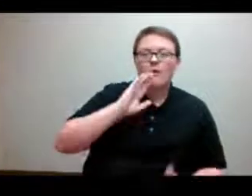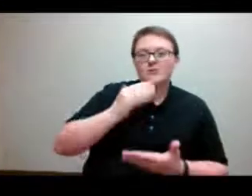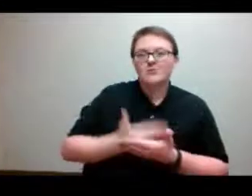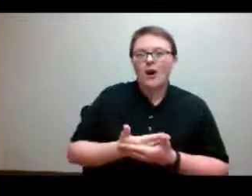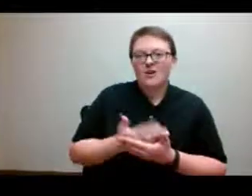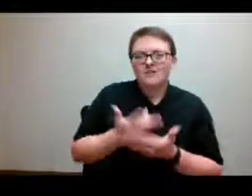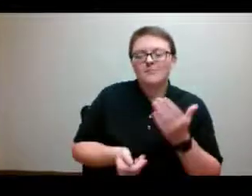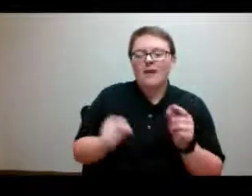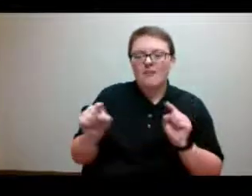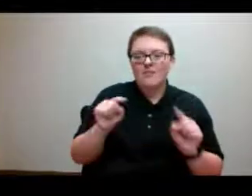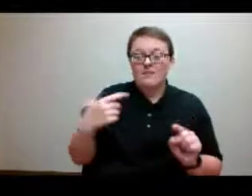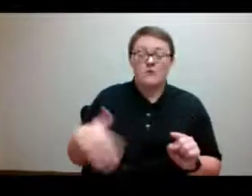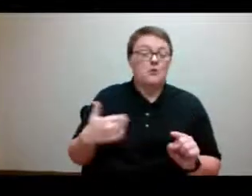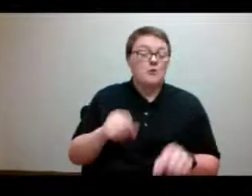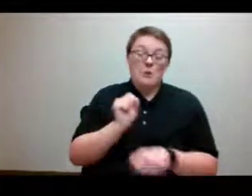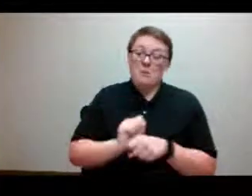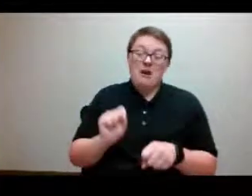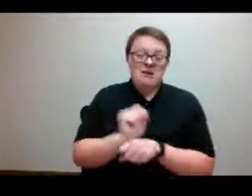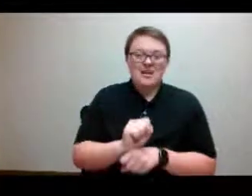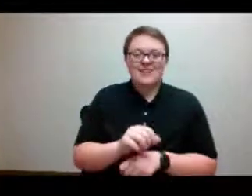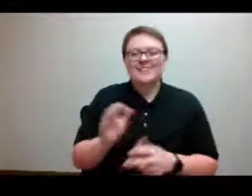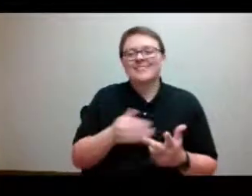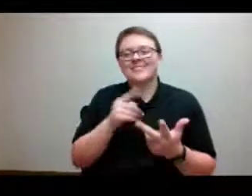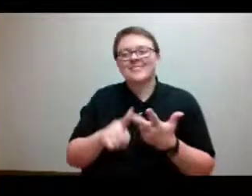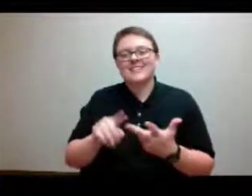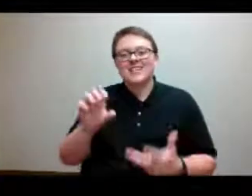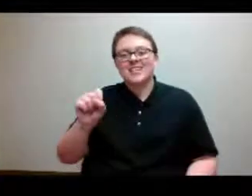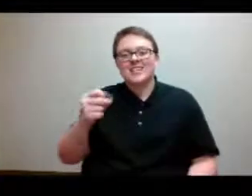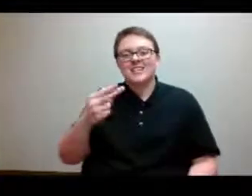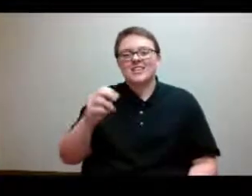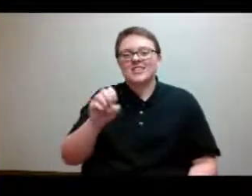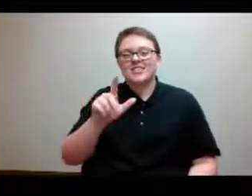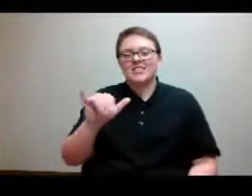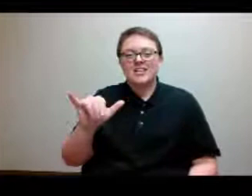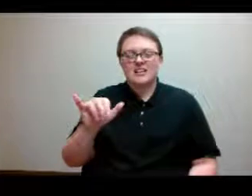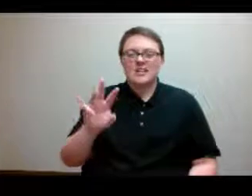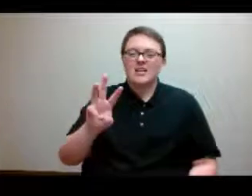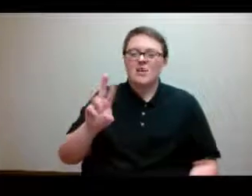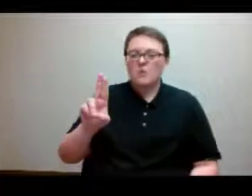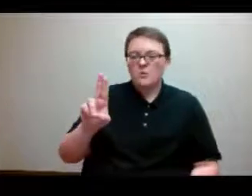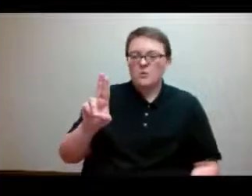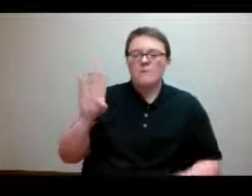is work. And Shelley Wu joins us as a biology instructor. Shelley